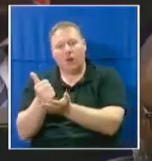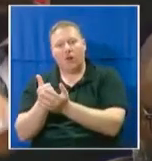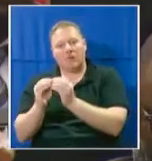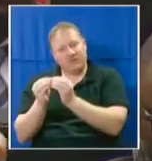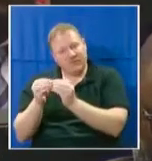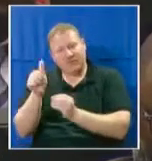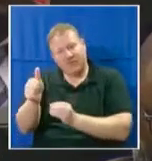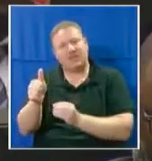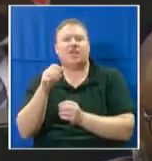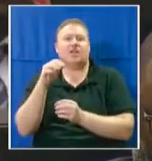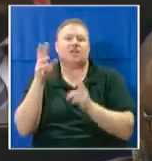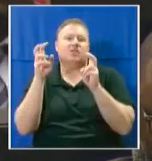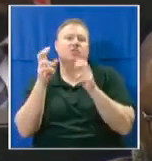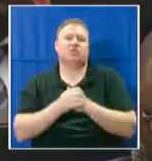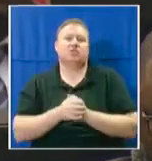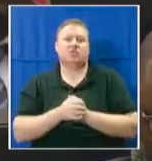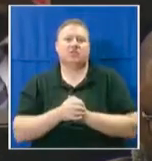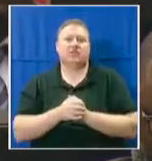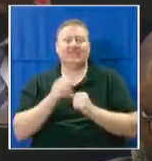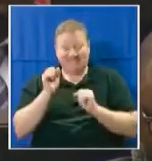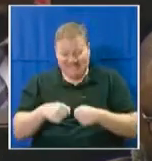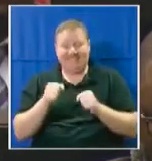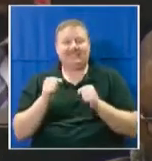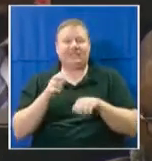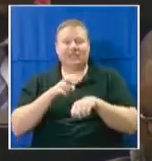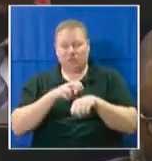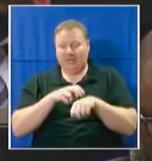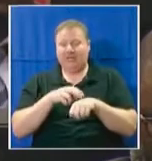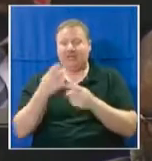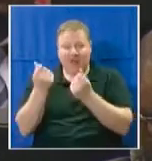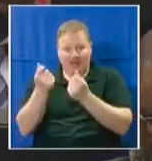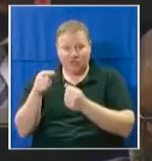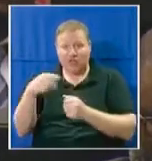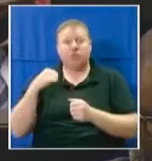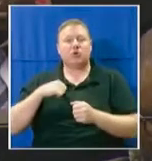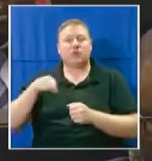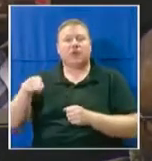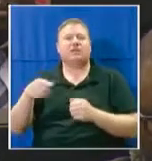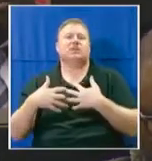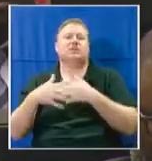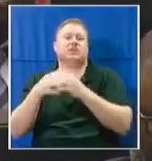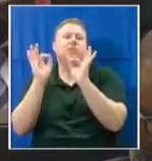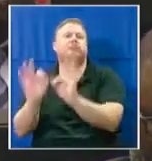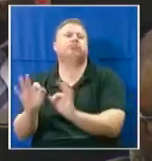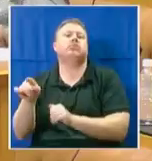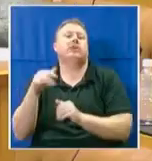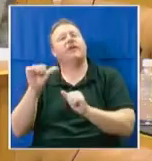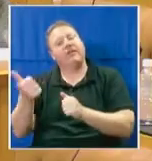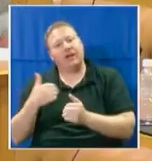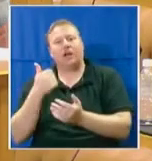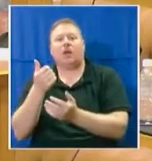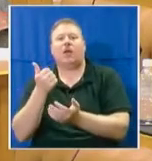support additional funding, but we've first got to get the municipalities' financial houses in order. Thank you. Honourable Minister.